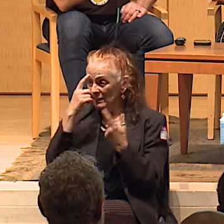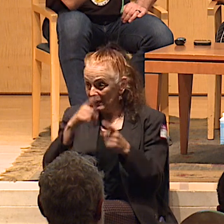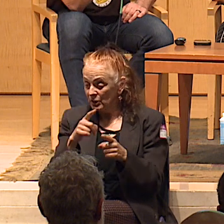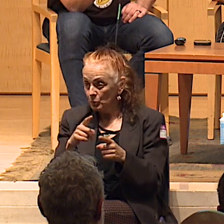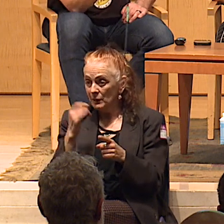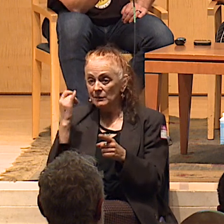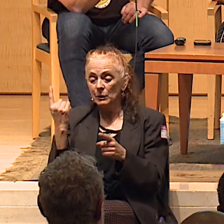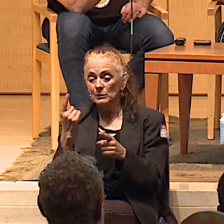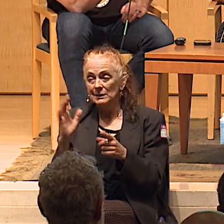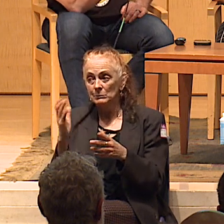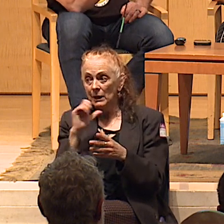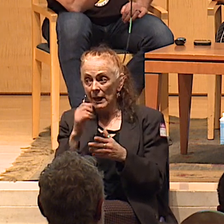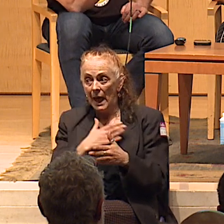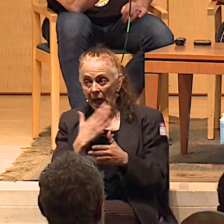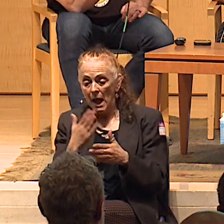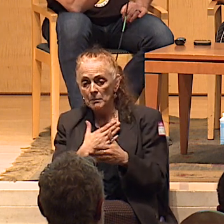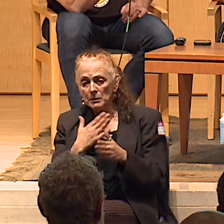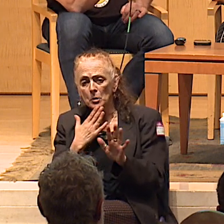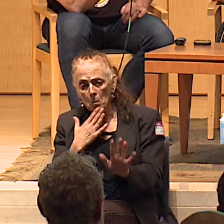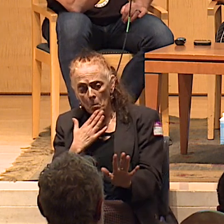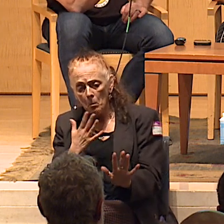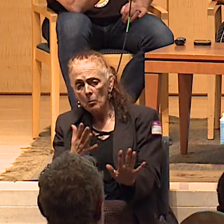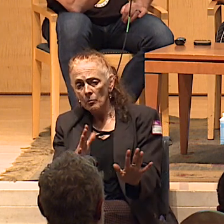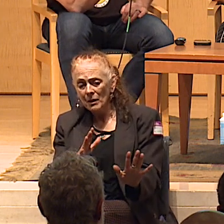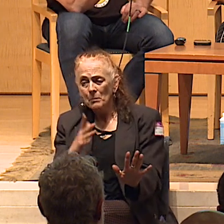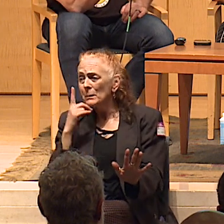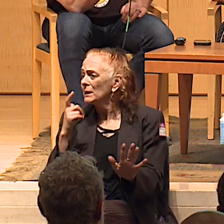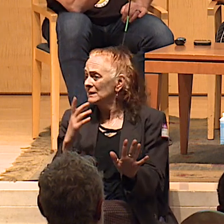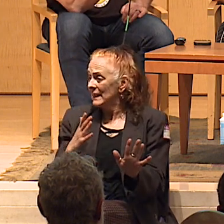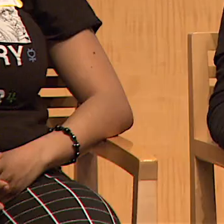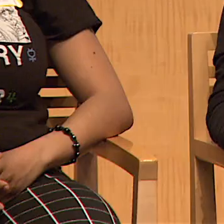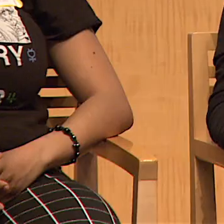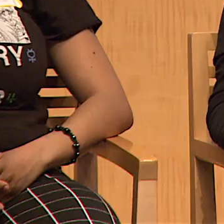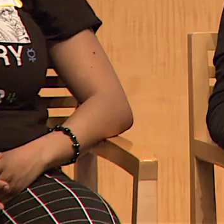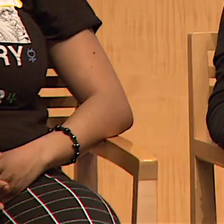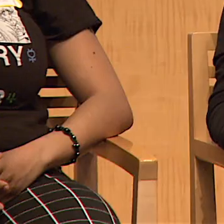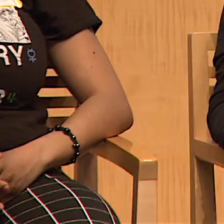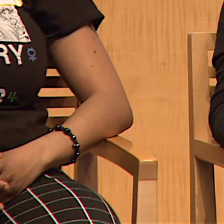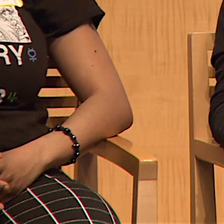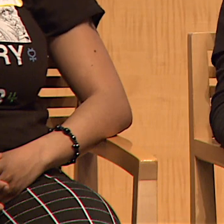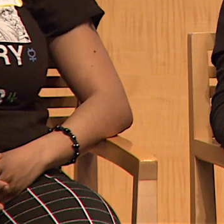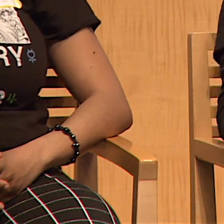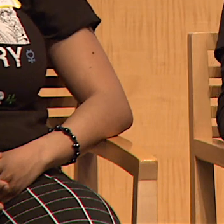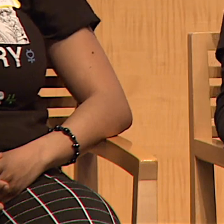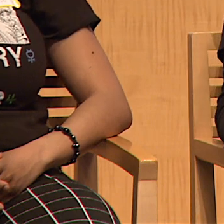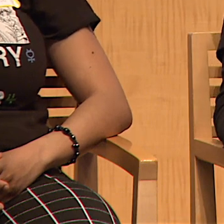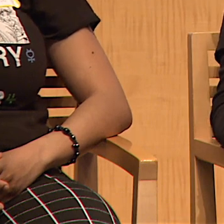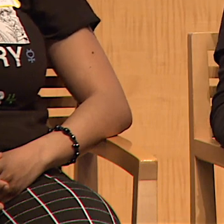maybe, you know, just because it's consented doesn't mean they're happy. I don't know.